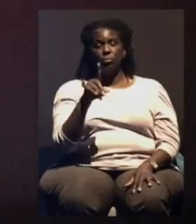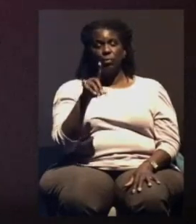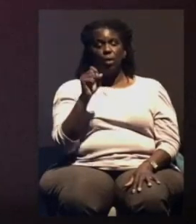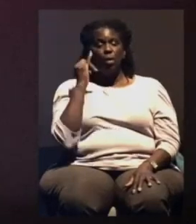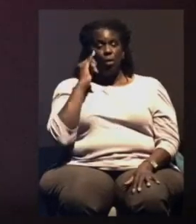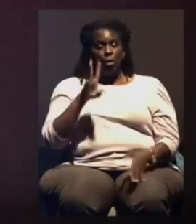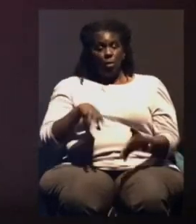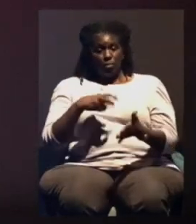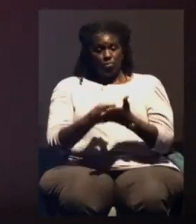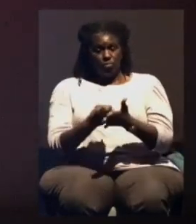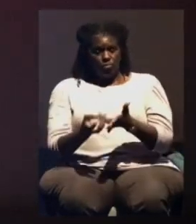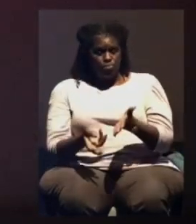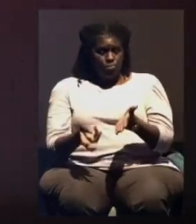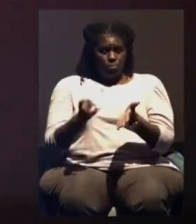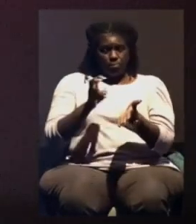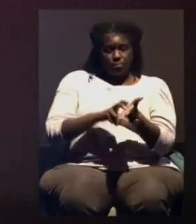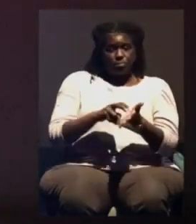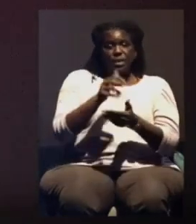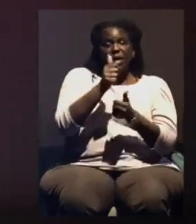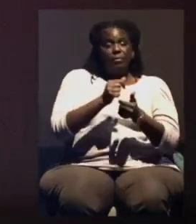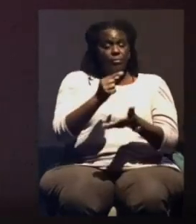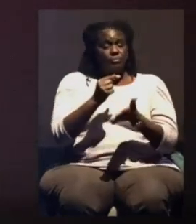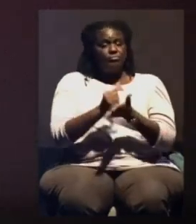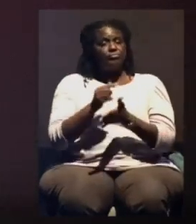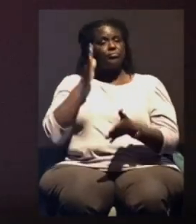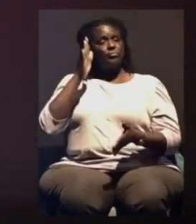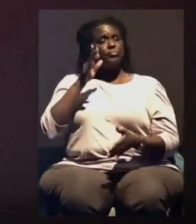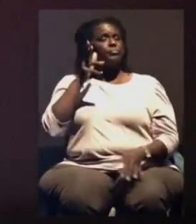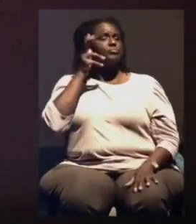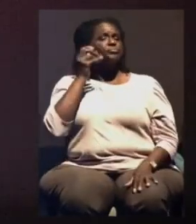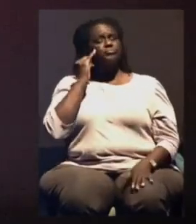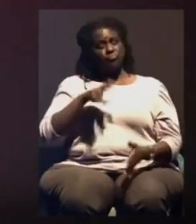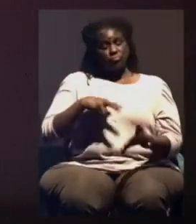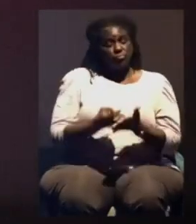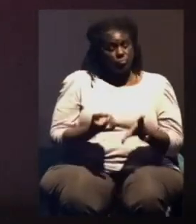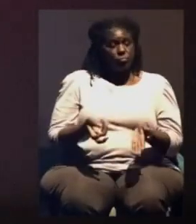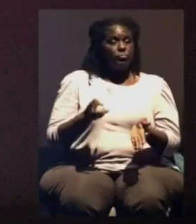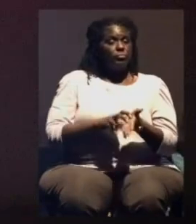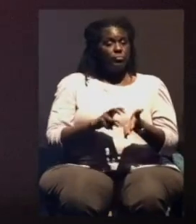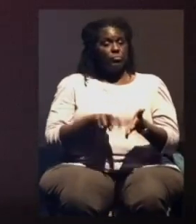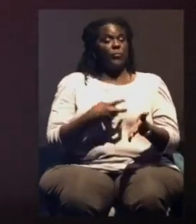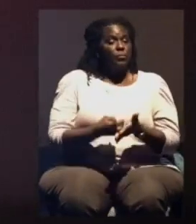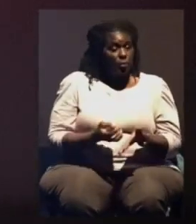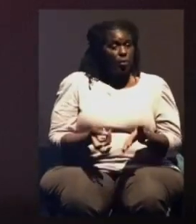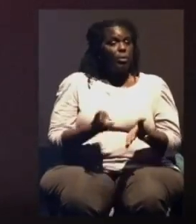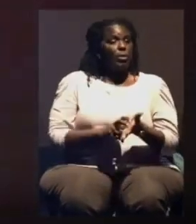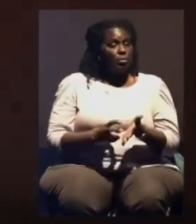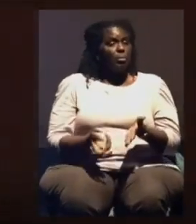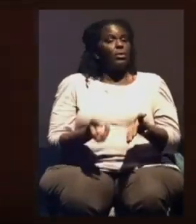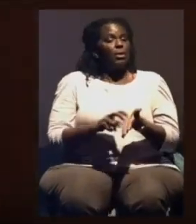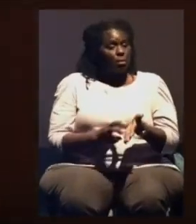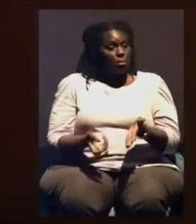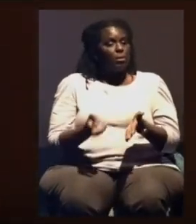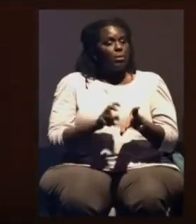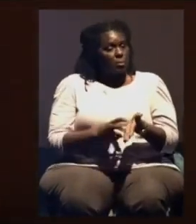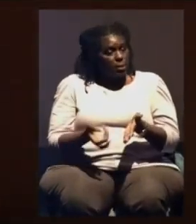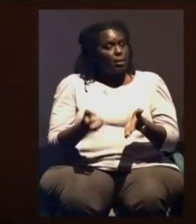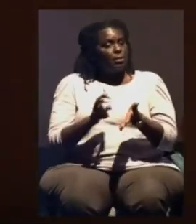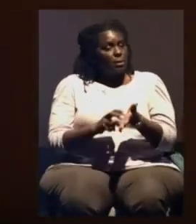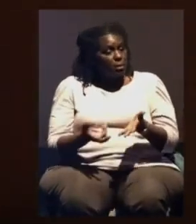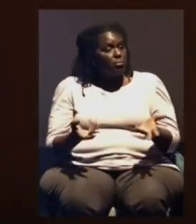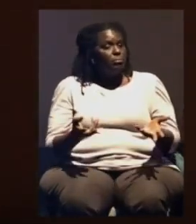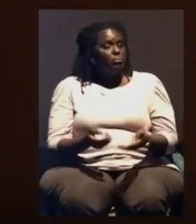up. Every commencement address you ever hear, if you fall down, get up. If you fall down, get up again. If you fall again, get up